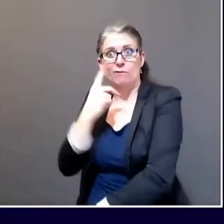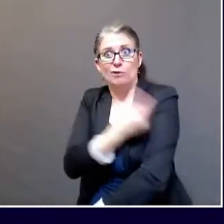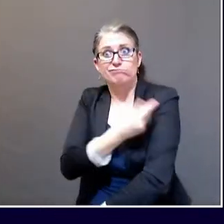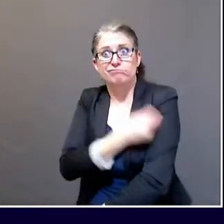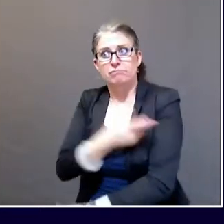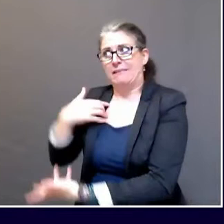forgot there?